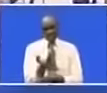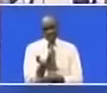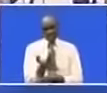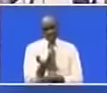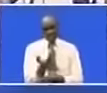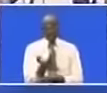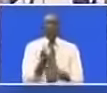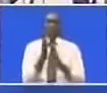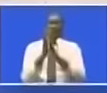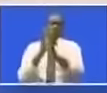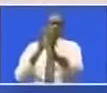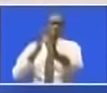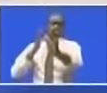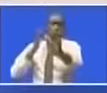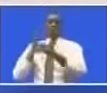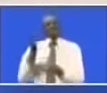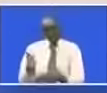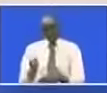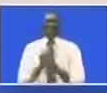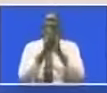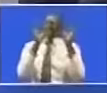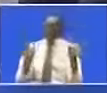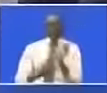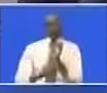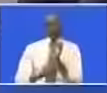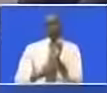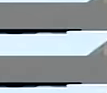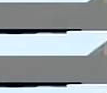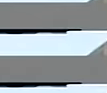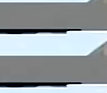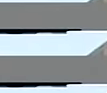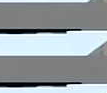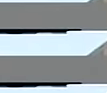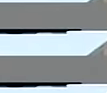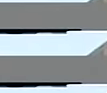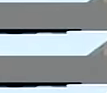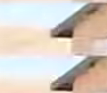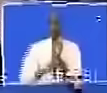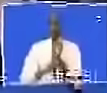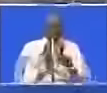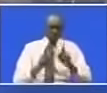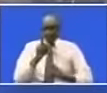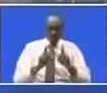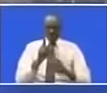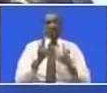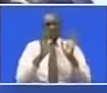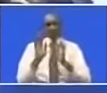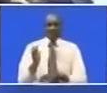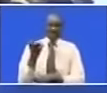The long queues at the polling station was the clear indication that it was finally